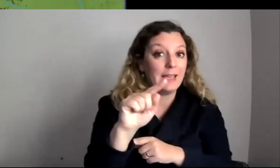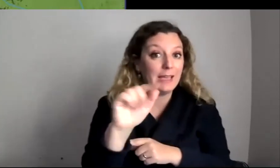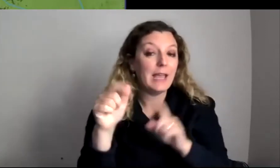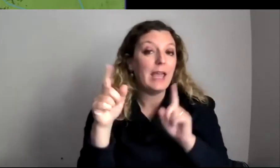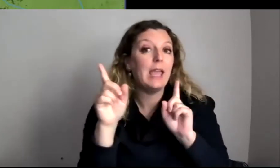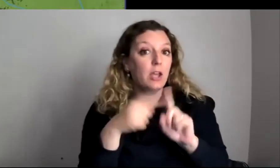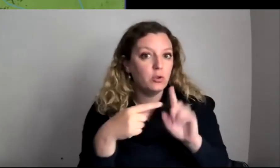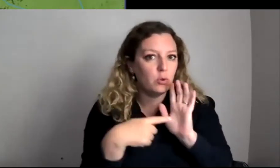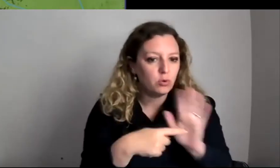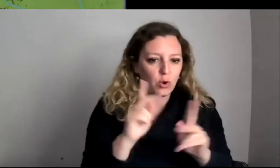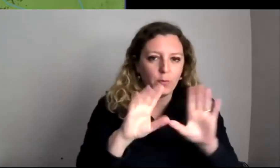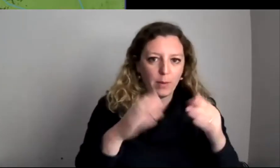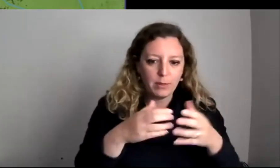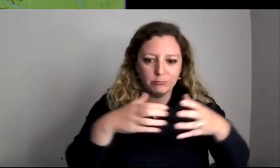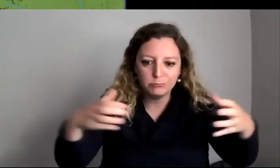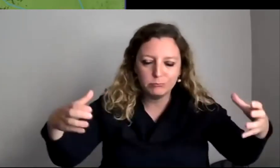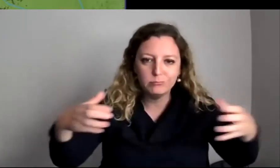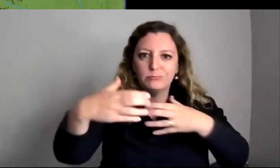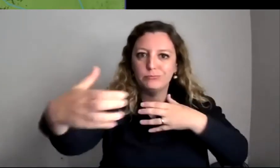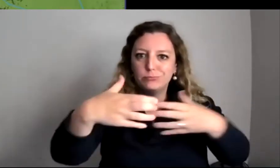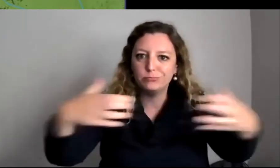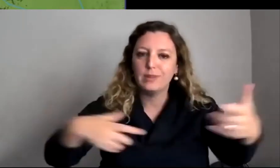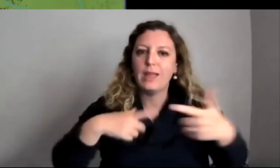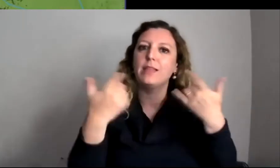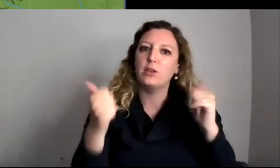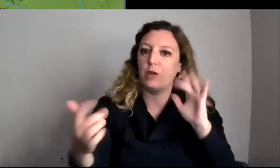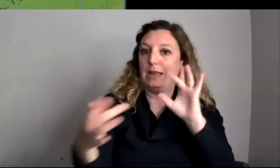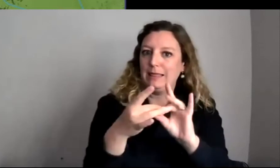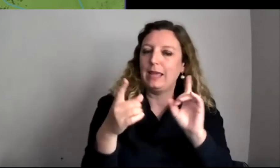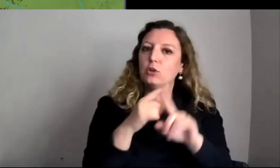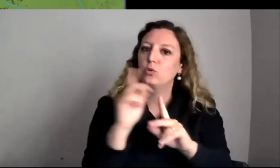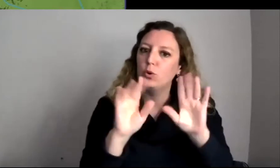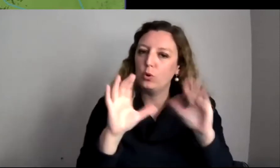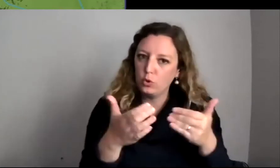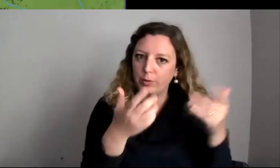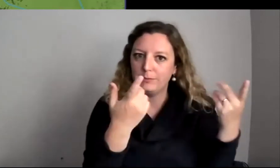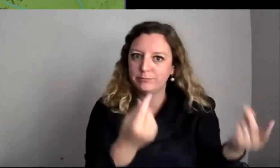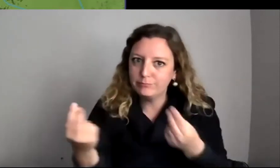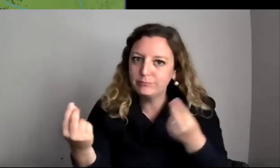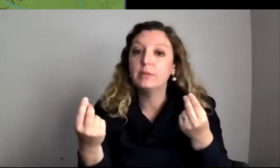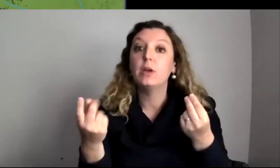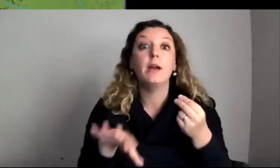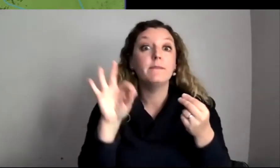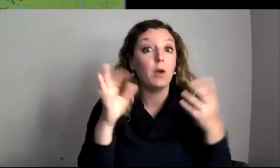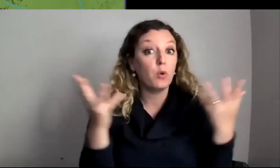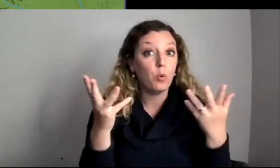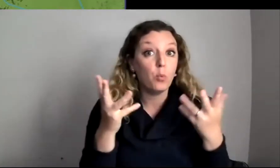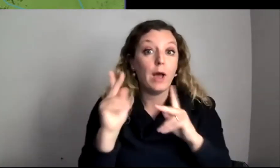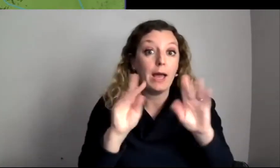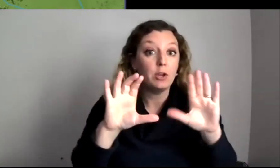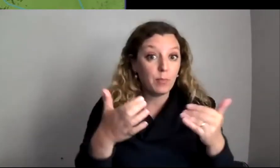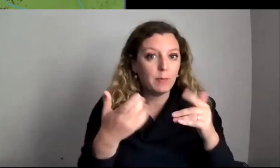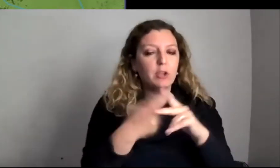patterns of population growth and expansion, and then try and link this to human activities. And what we found is, in fact, populations